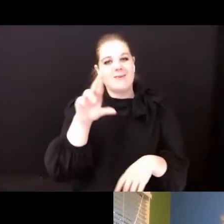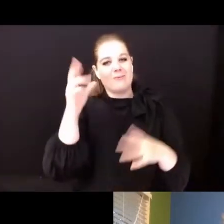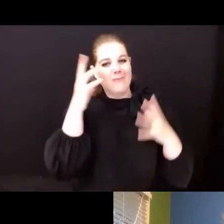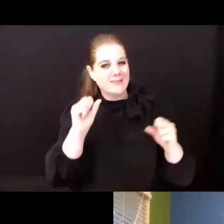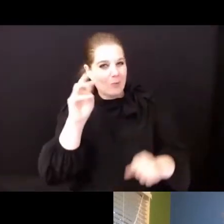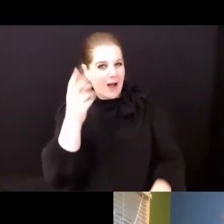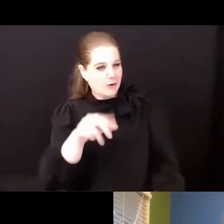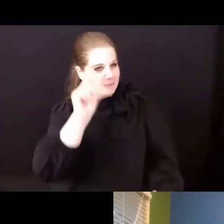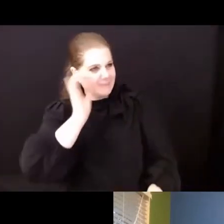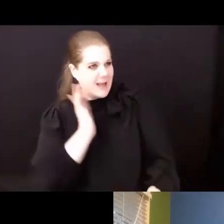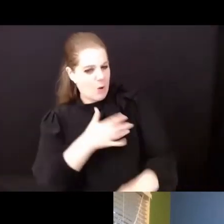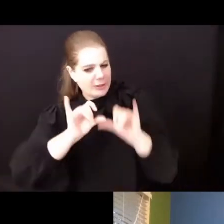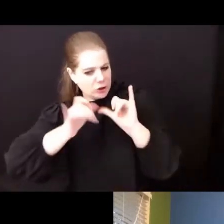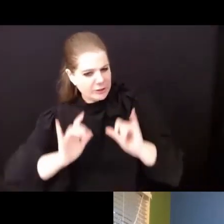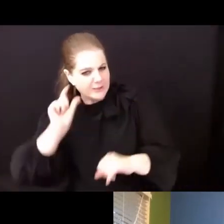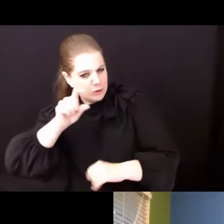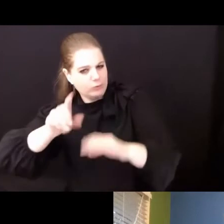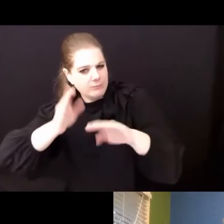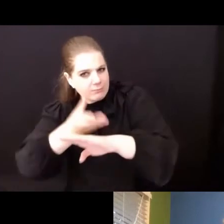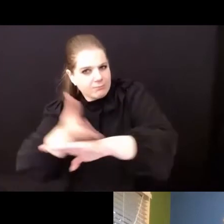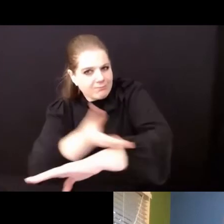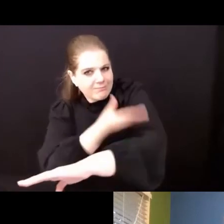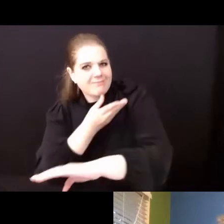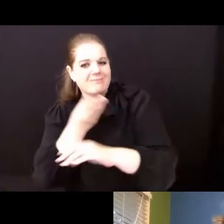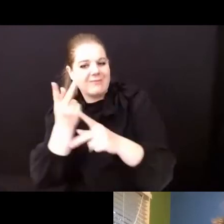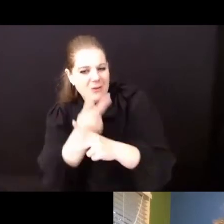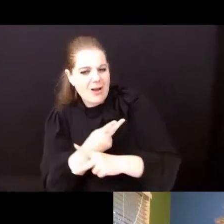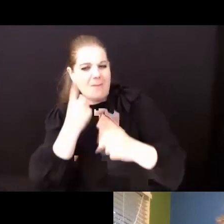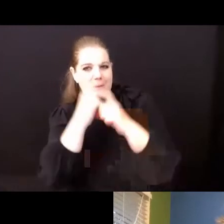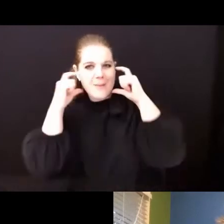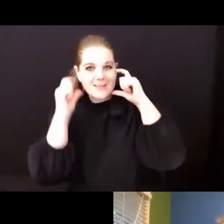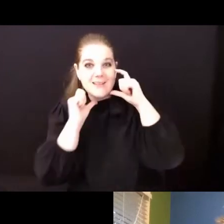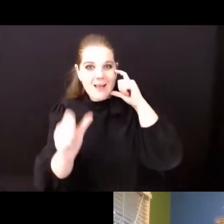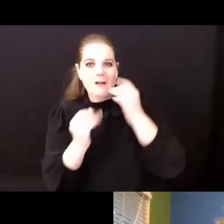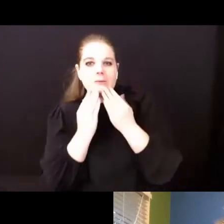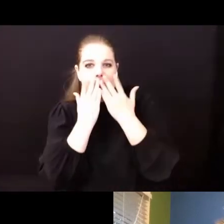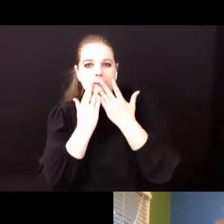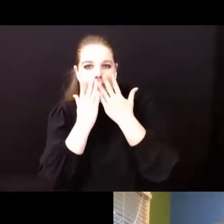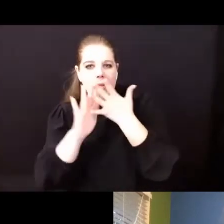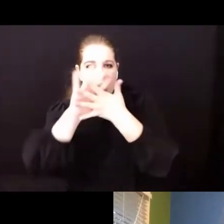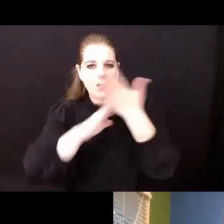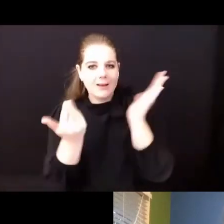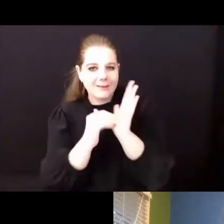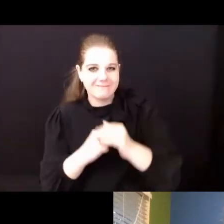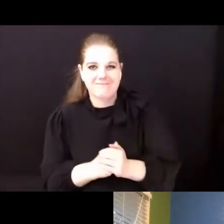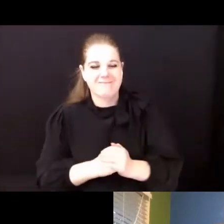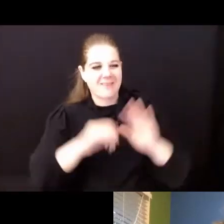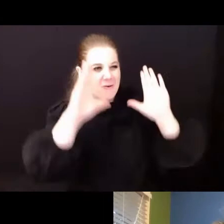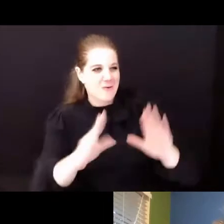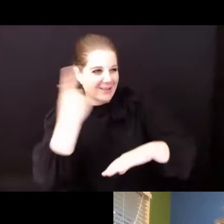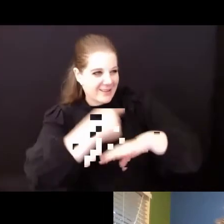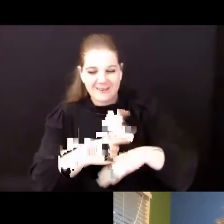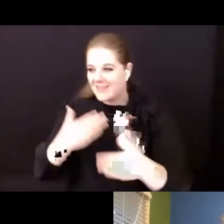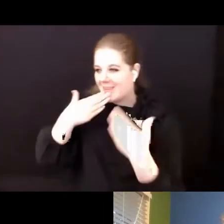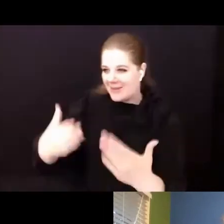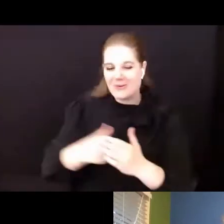right? engineers need to work on a mask that doesn't fog up. That's right. That's right. Well, have a great day. Have a good morning. You. And we'll see